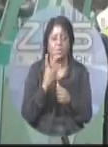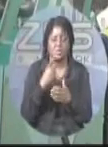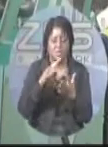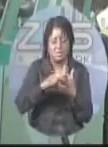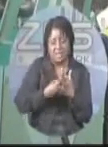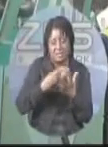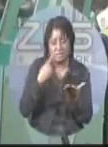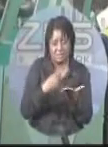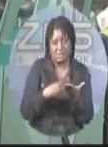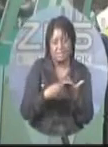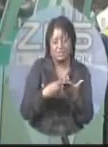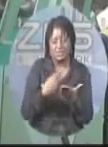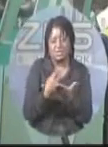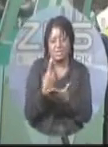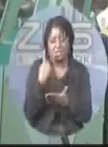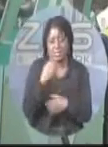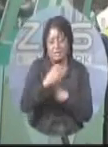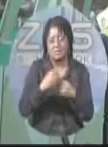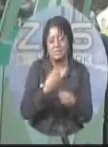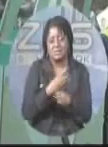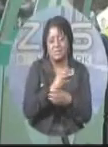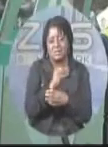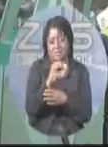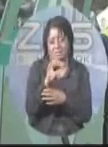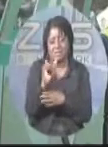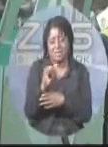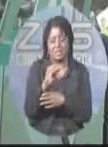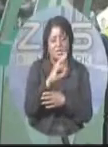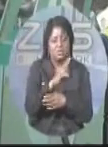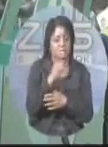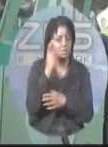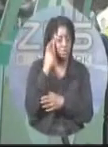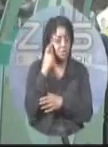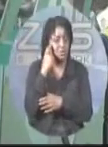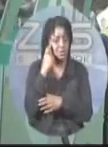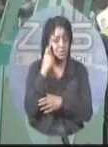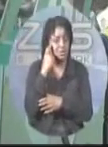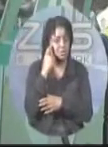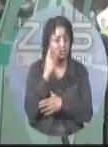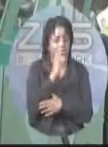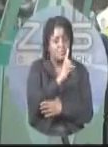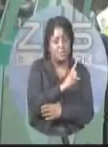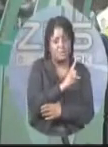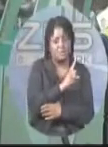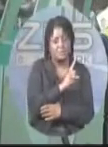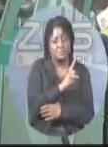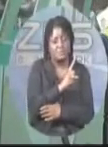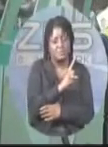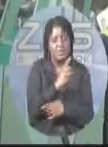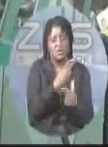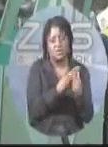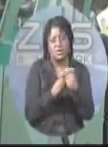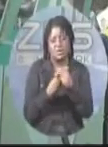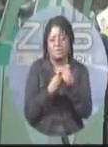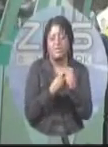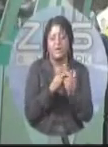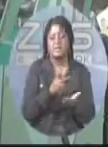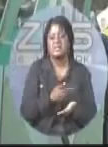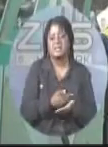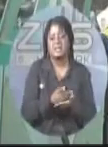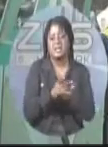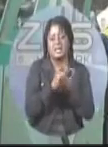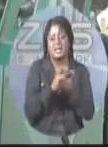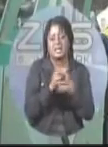2 guiding thoughts that we would have put in place. One, we wanted to unify sailing,